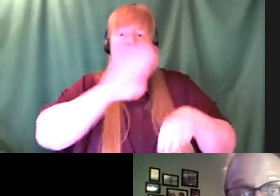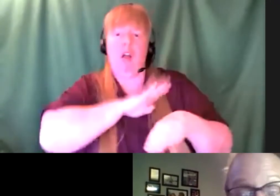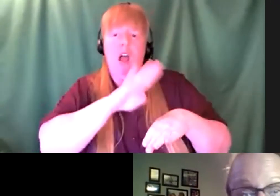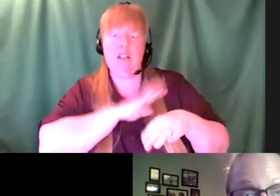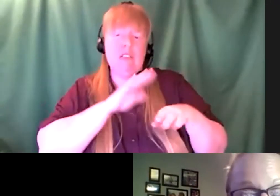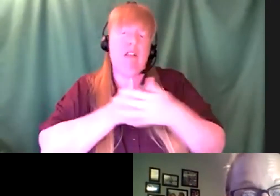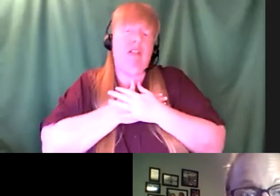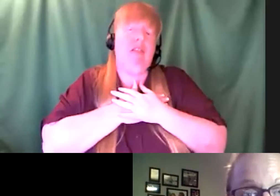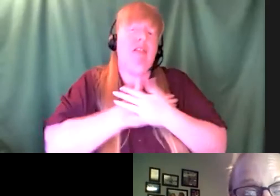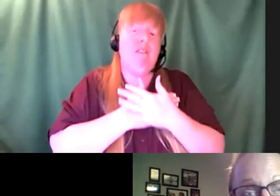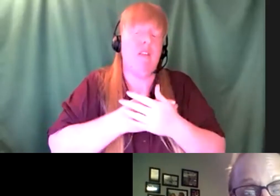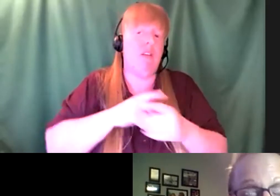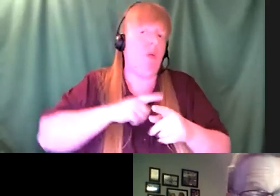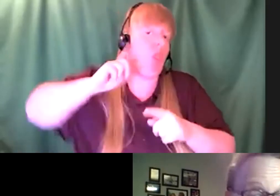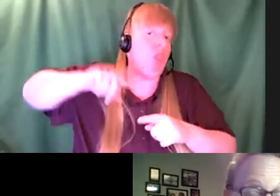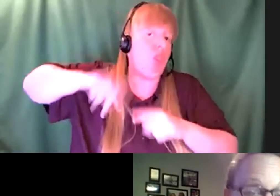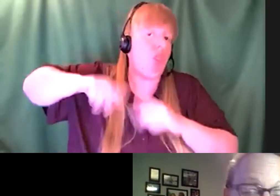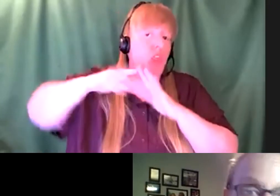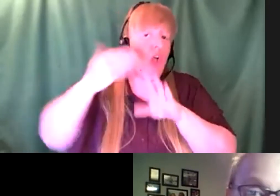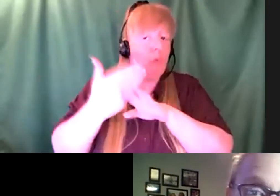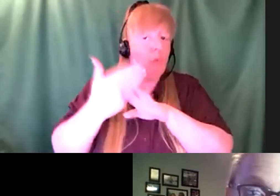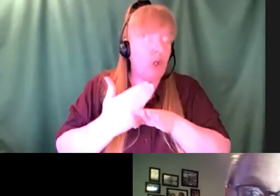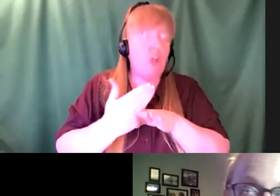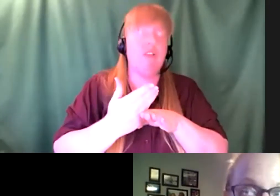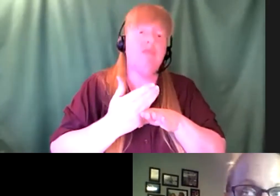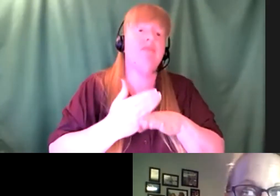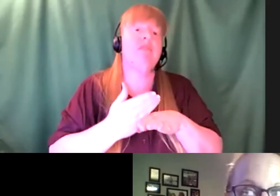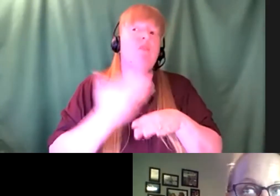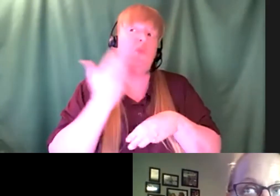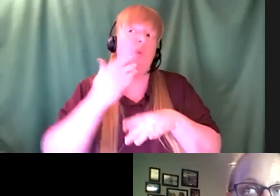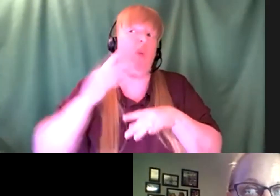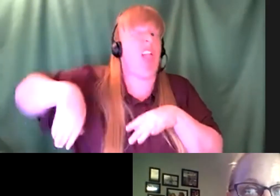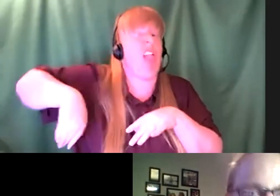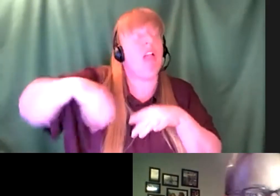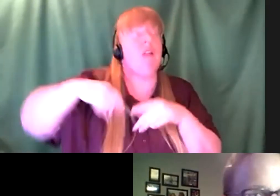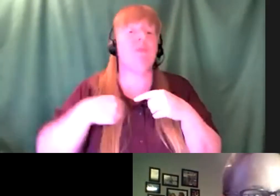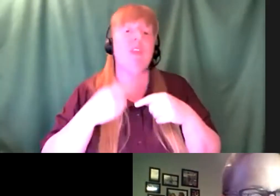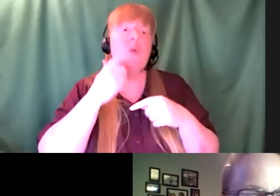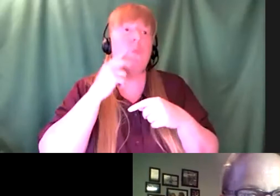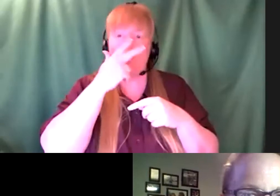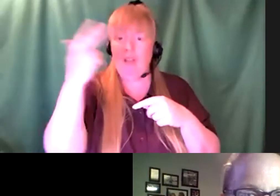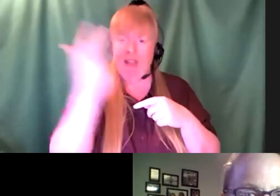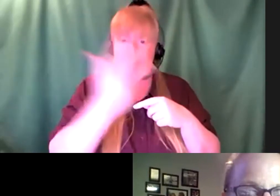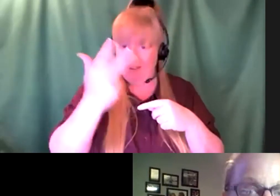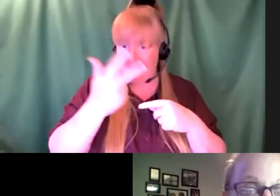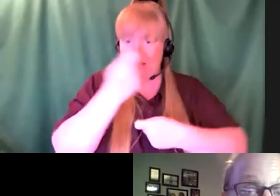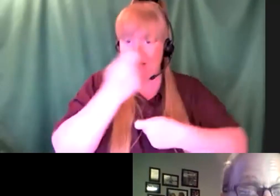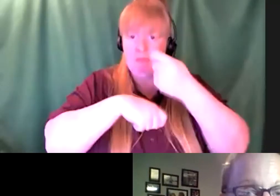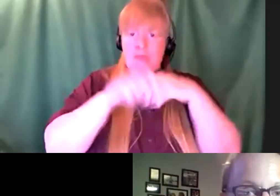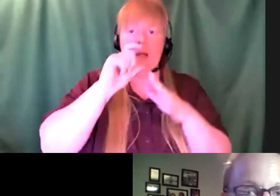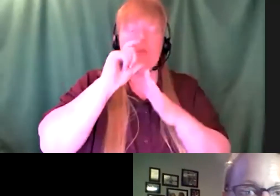yeah, I was really sporty before. And then when I became disabled at 18, I think it was a subconscious thing, but sport for